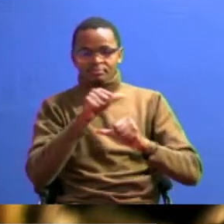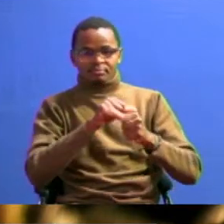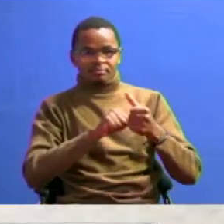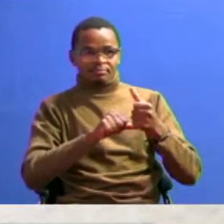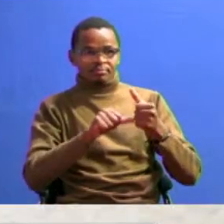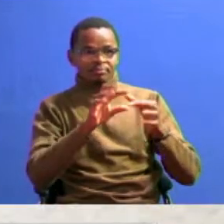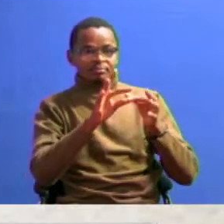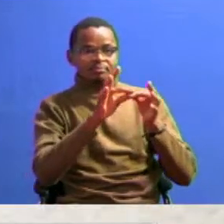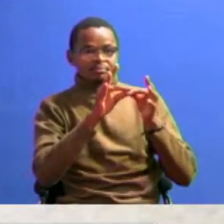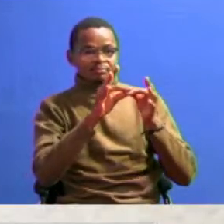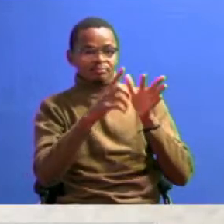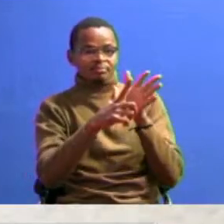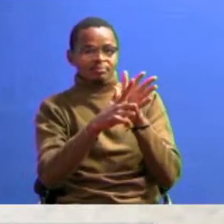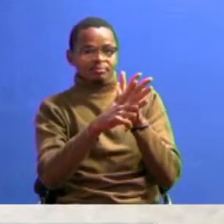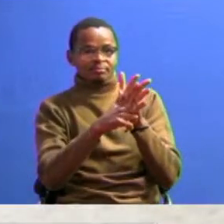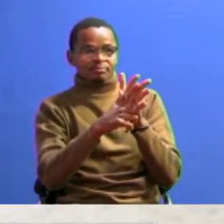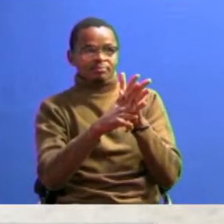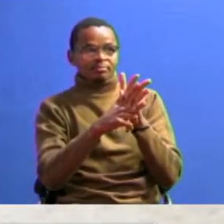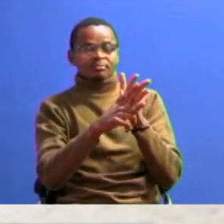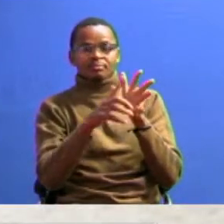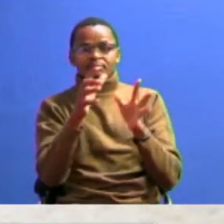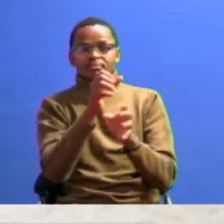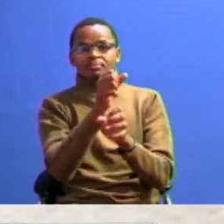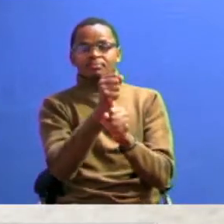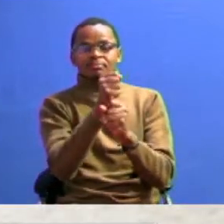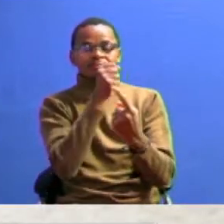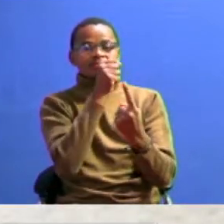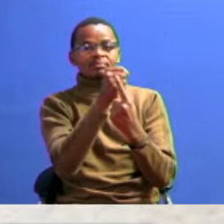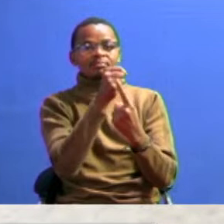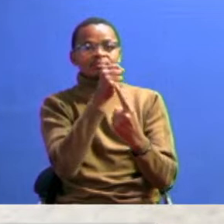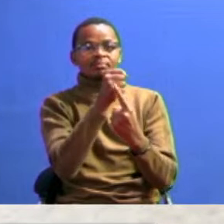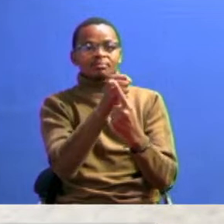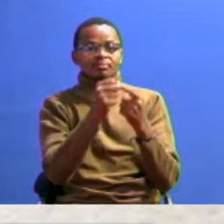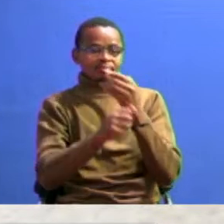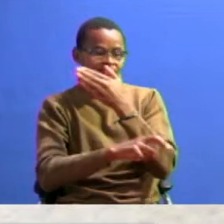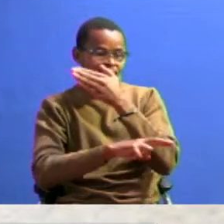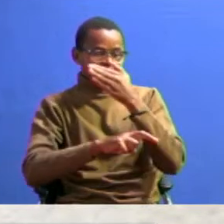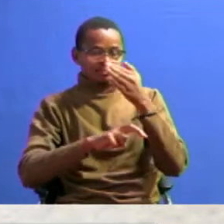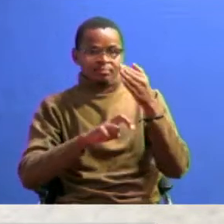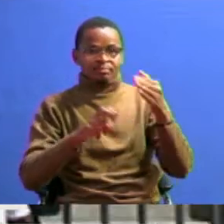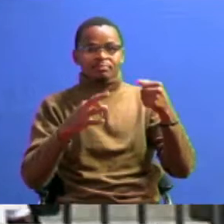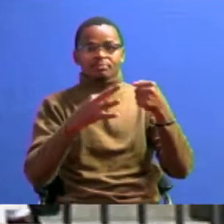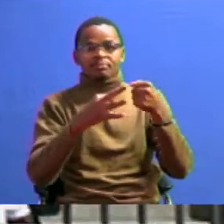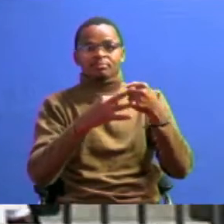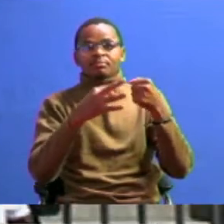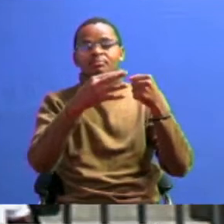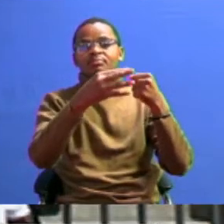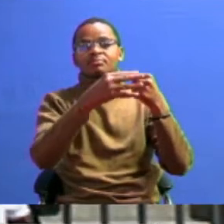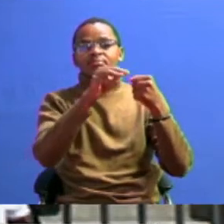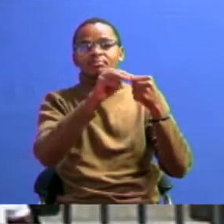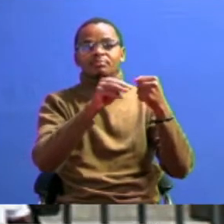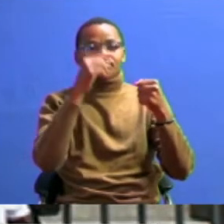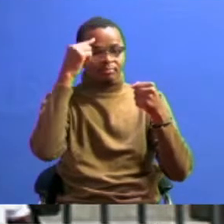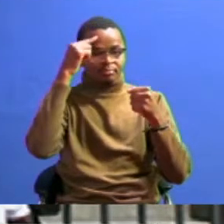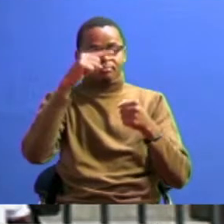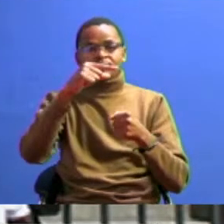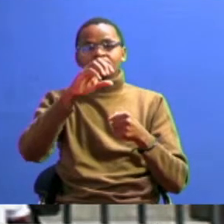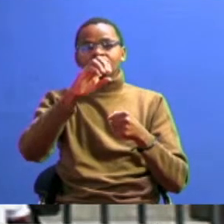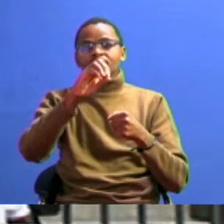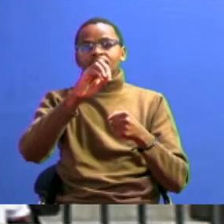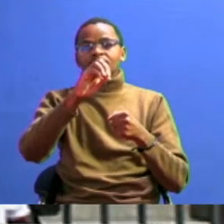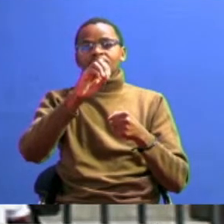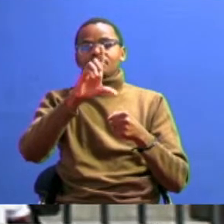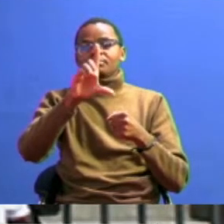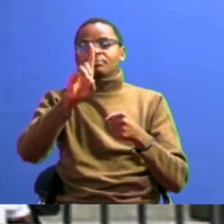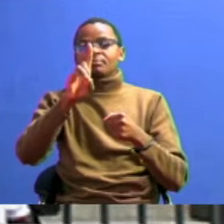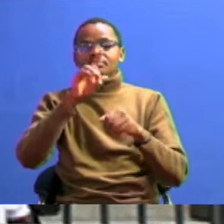behalf of the law firm Amadi and Associates Advocates, fraudulently obtained over 89 million for gold that they never